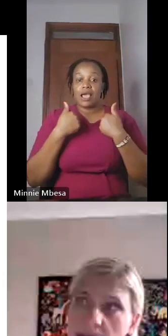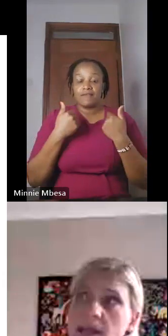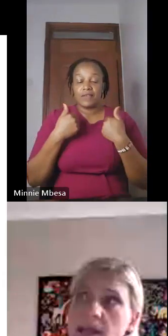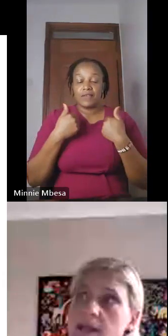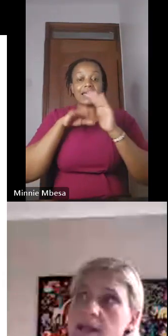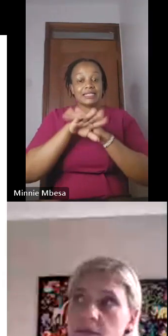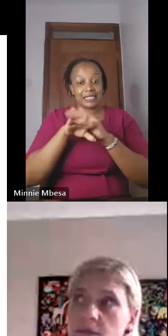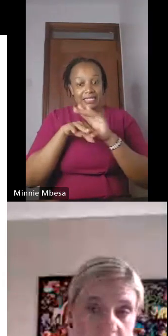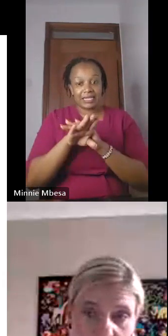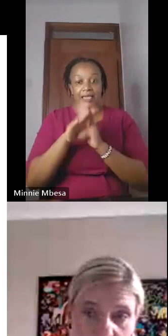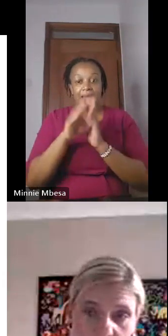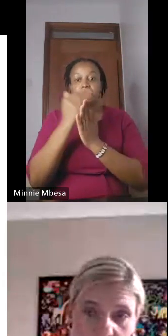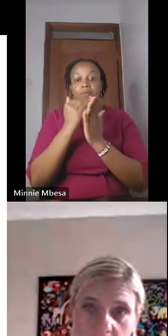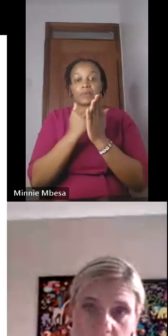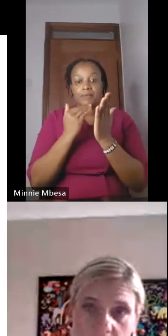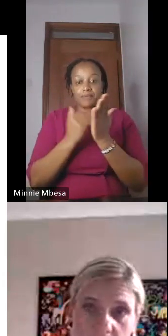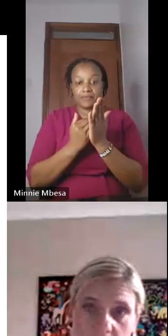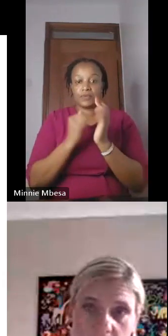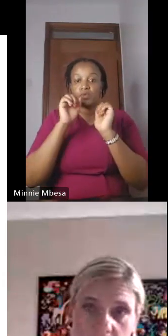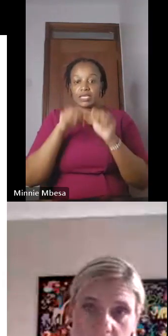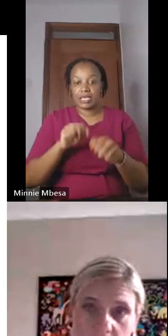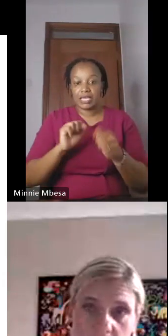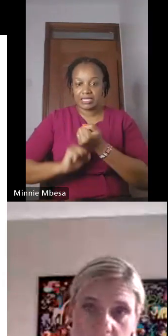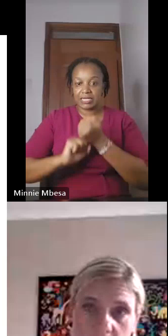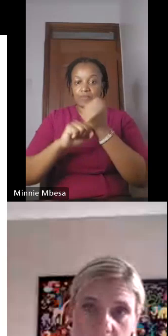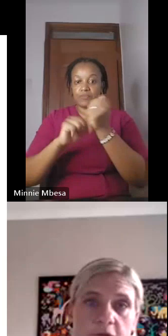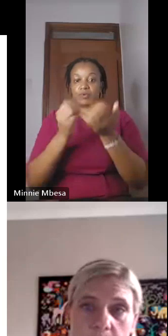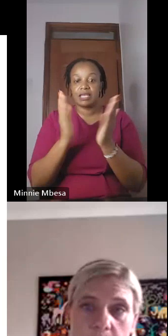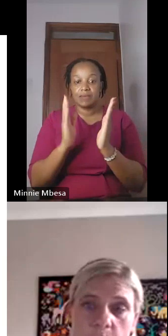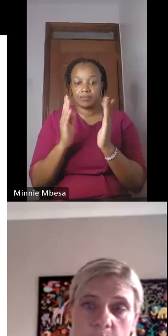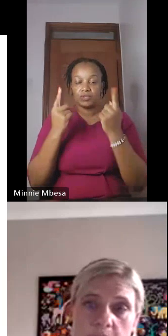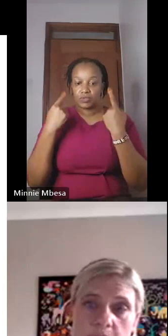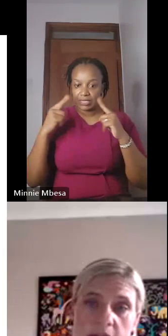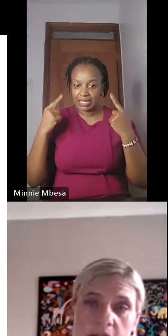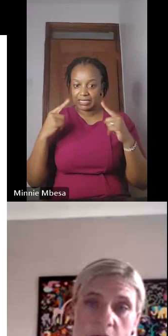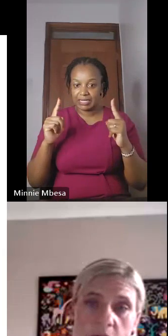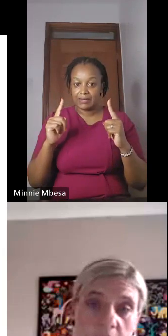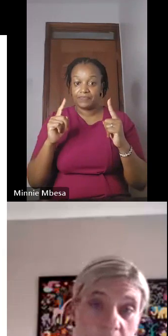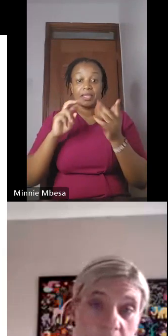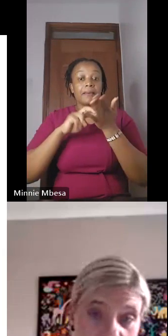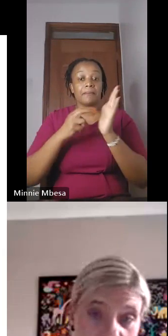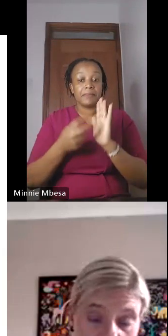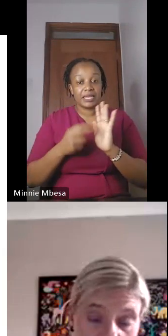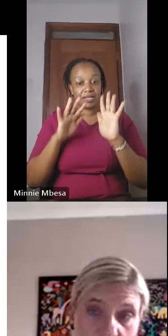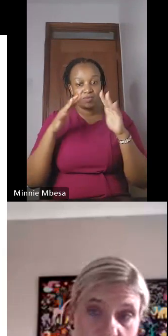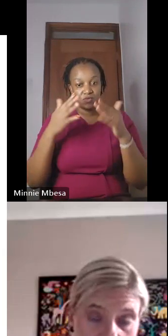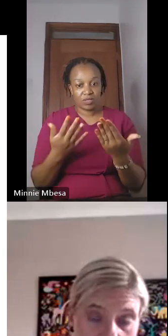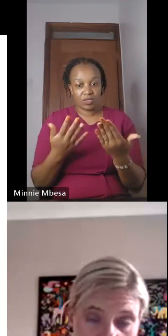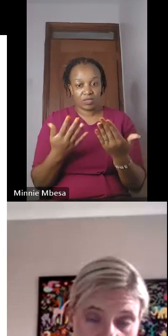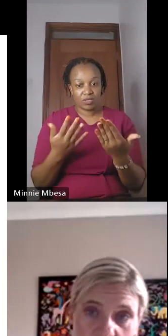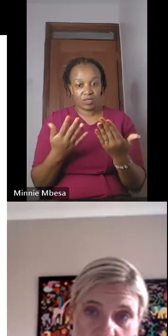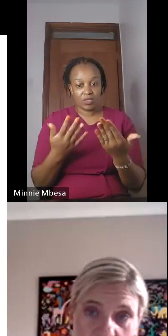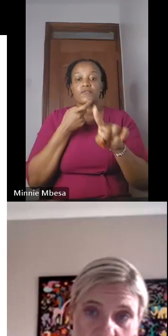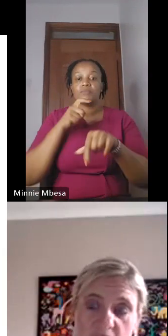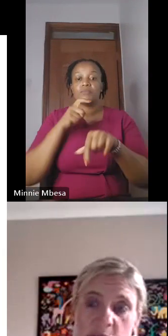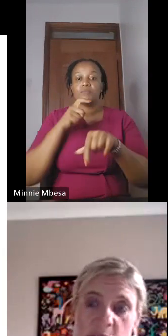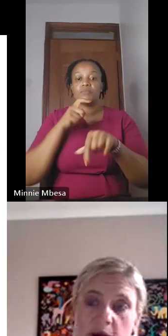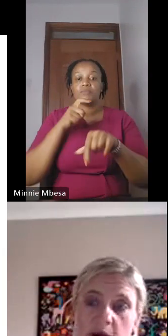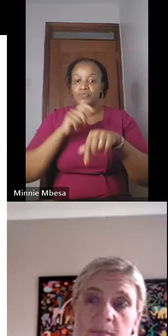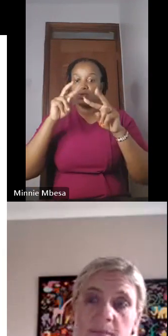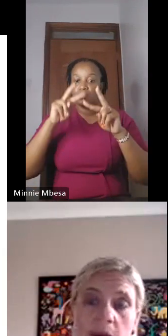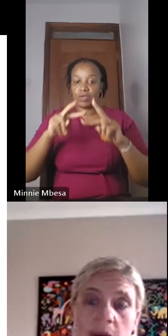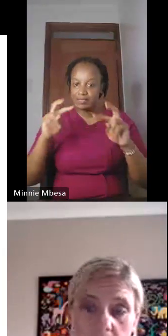support them to succeed. And by that, we mean from when you are investigating about the